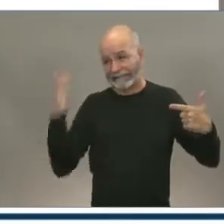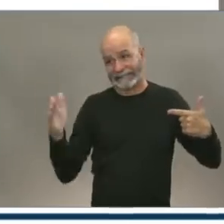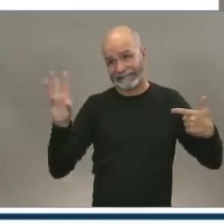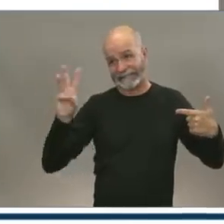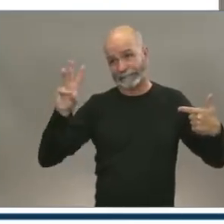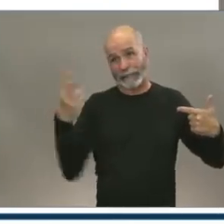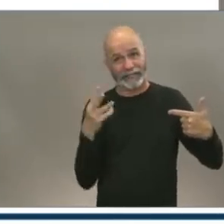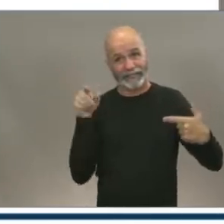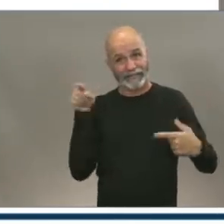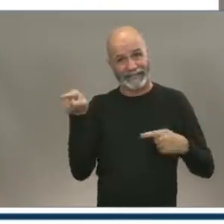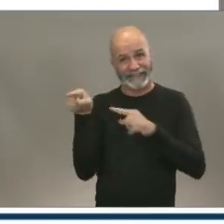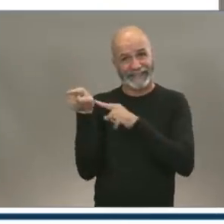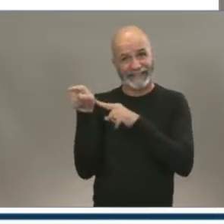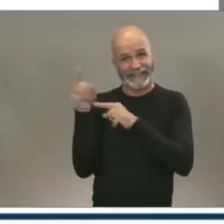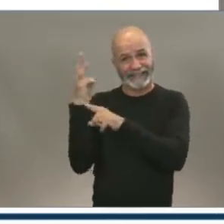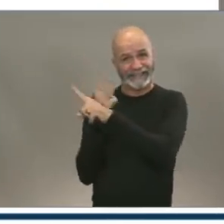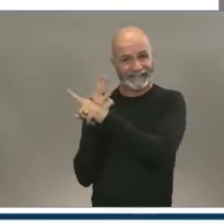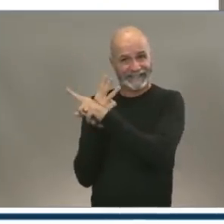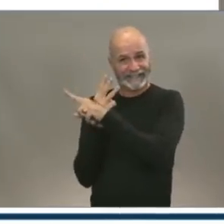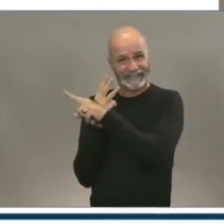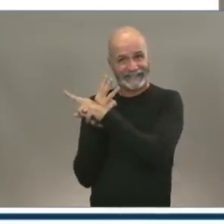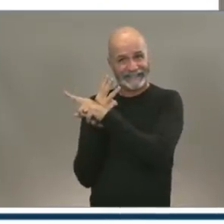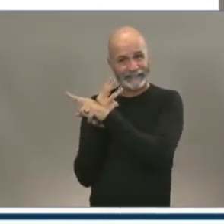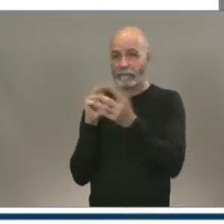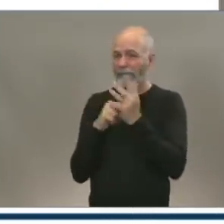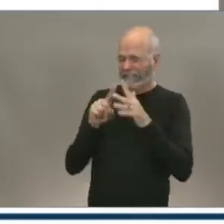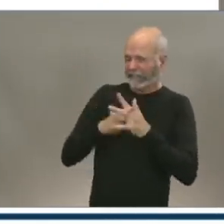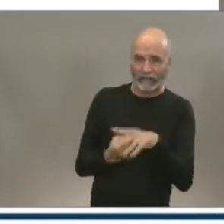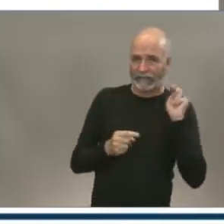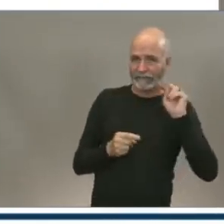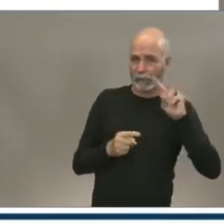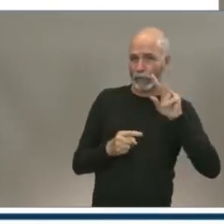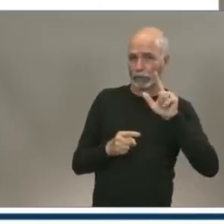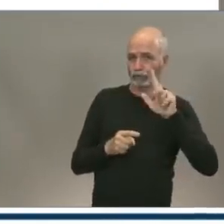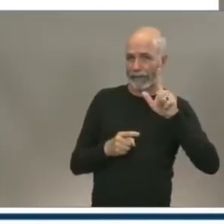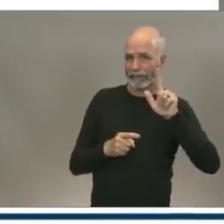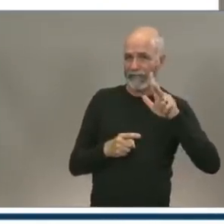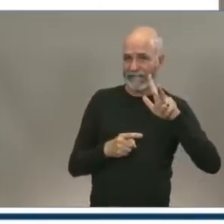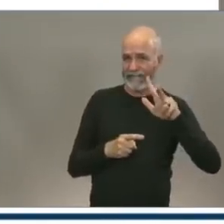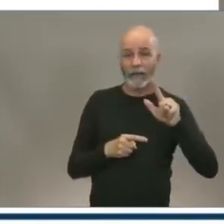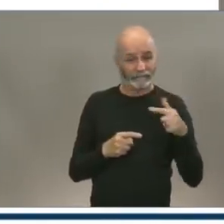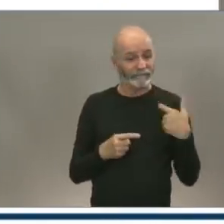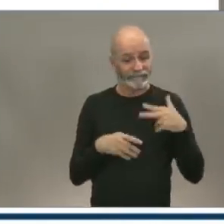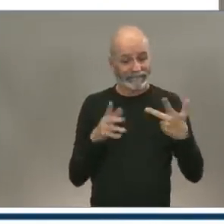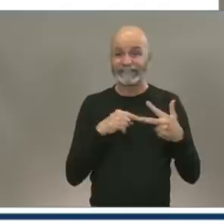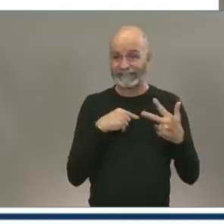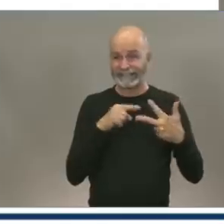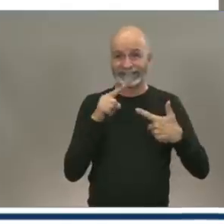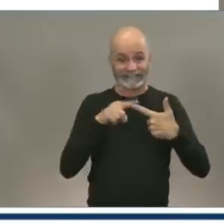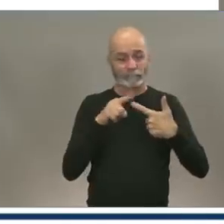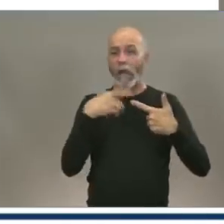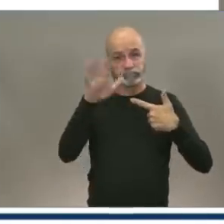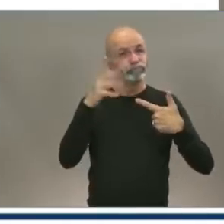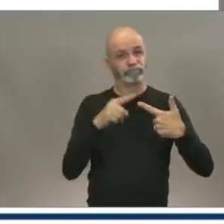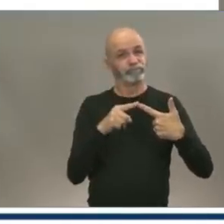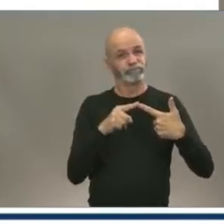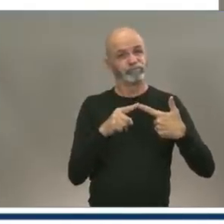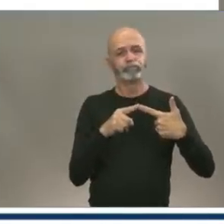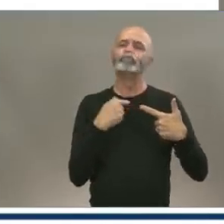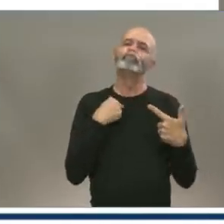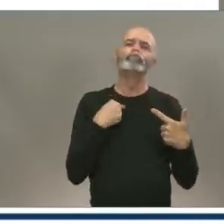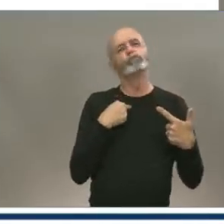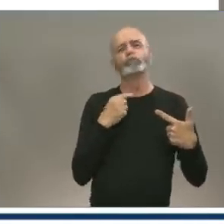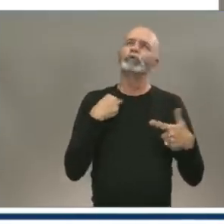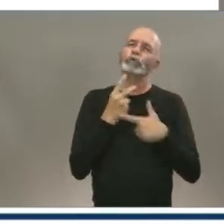that, again, this means that on November 23rd, anyone who received their second dose as of June the 9th